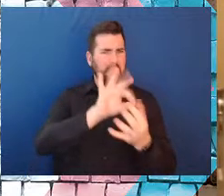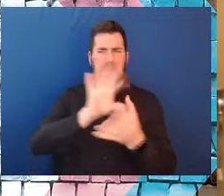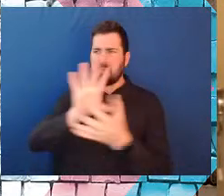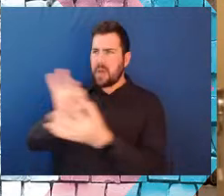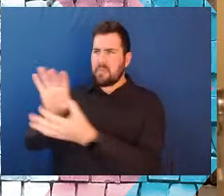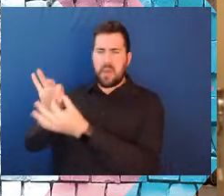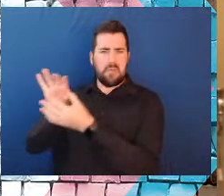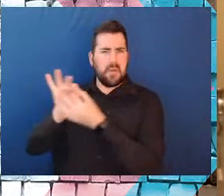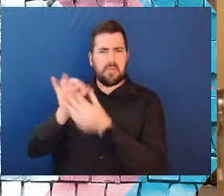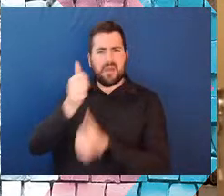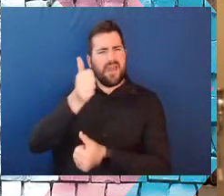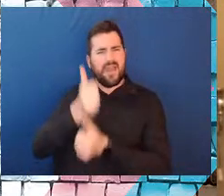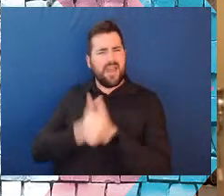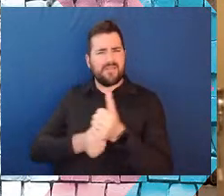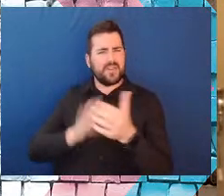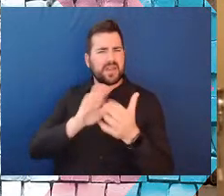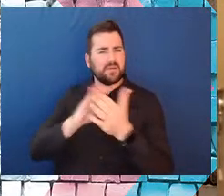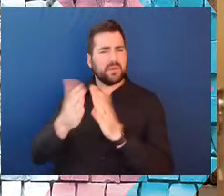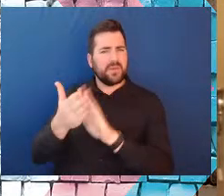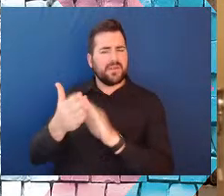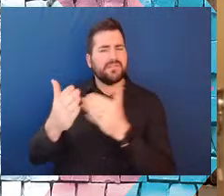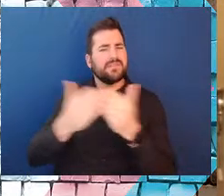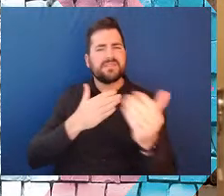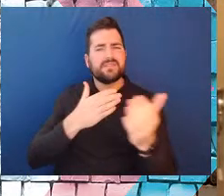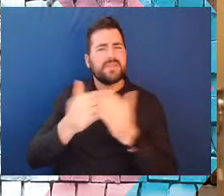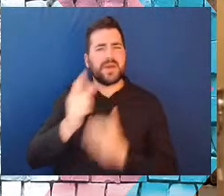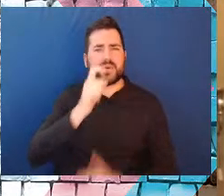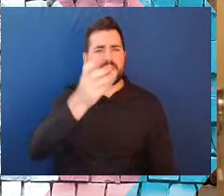Much love and happy Pride.